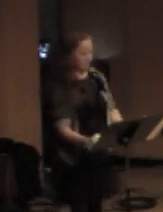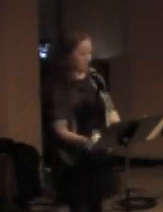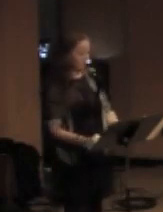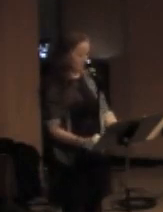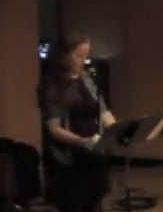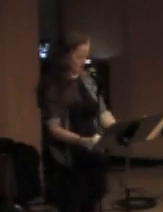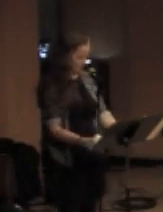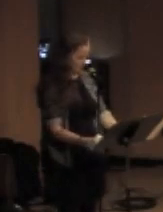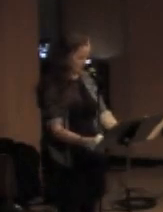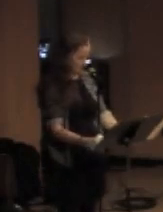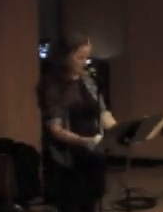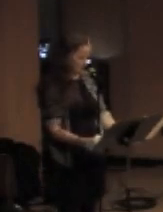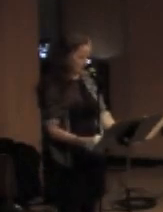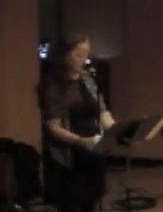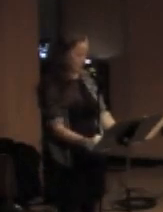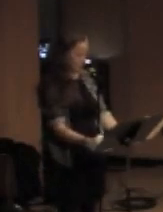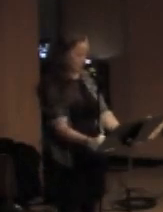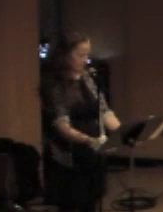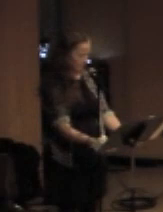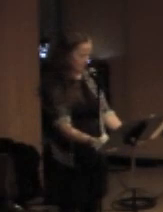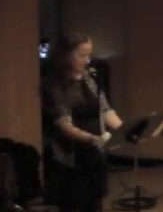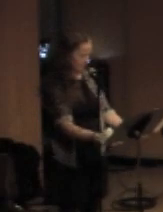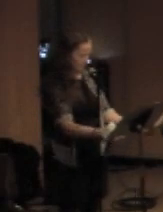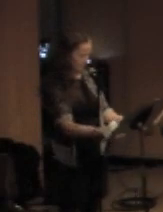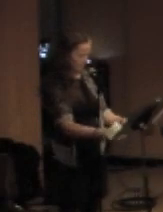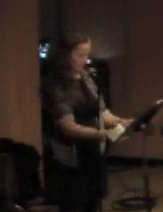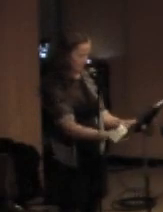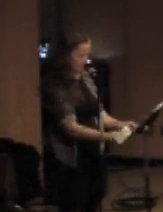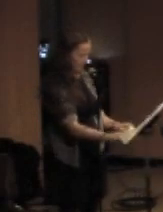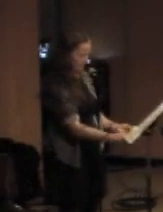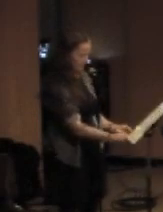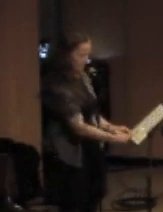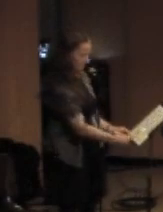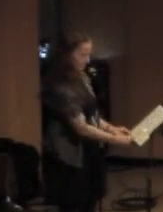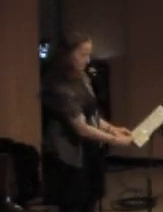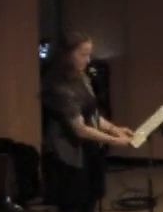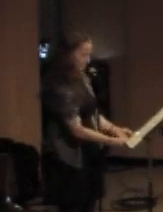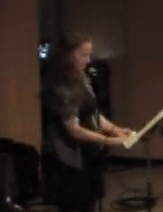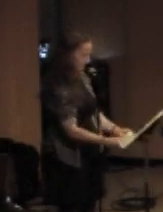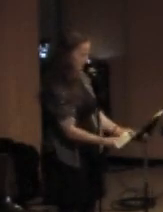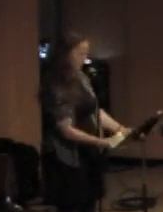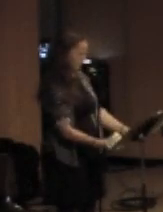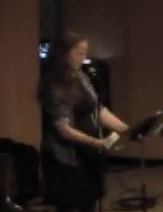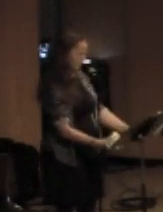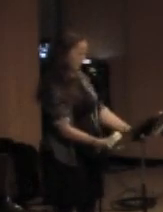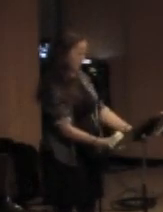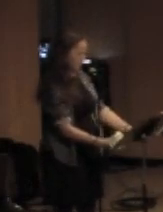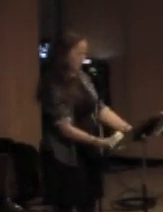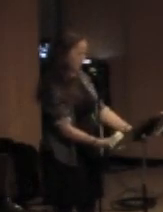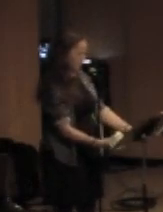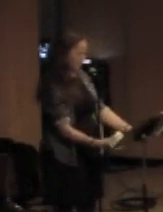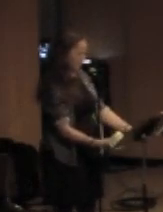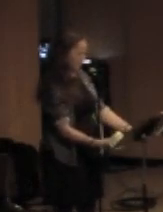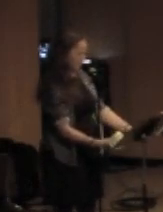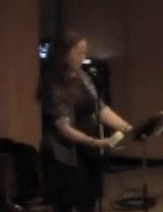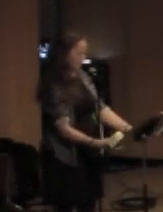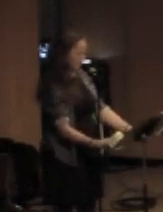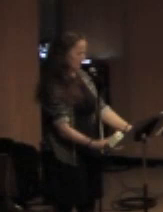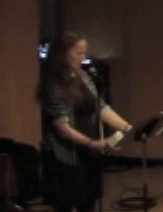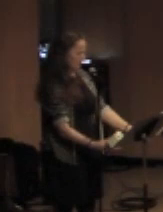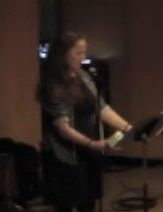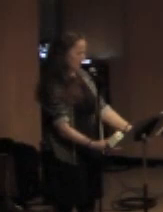nods but remains sitting he goes and reaches out to her with his arm but she remains sitting and does not take his hand